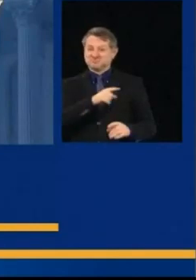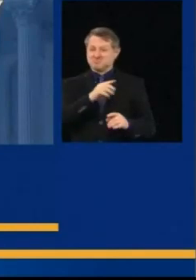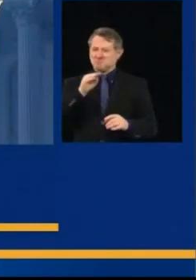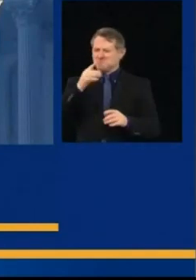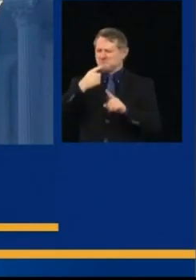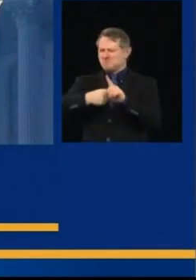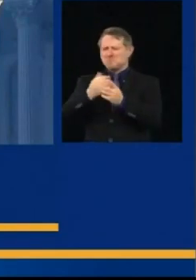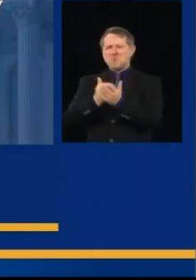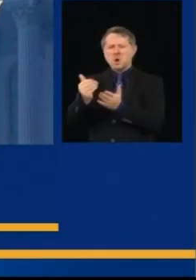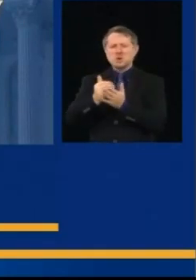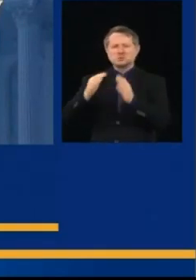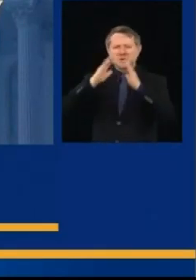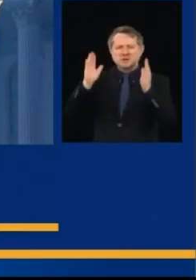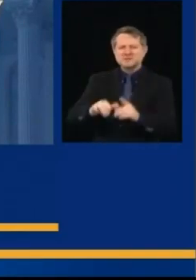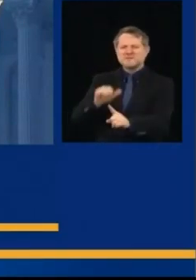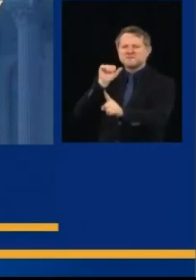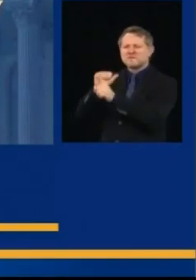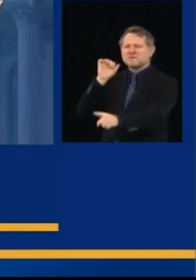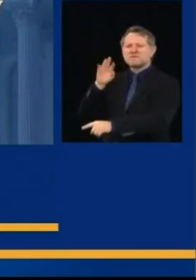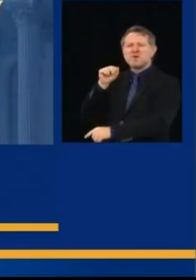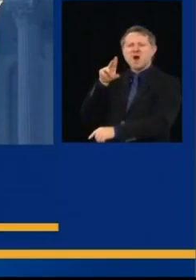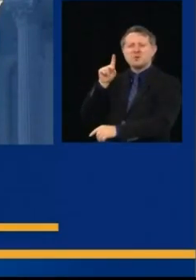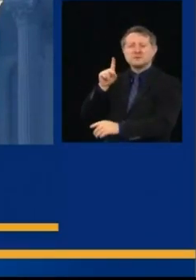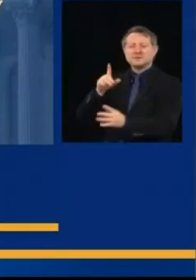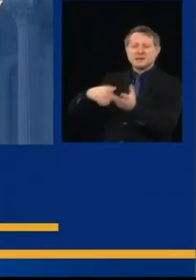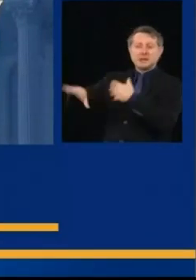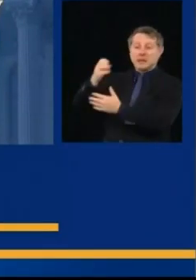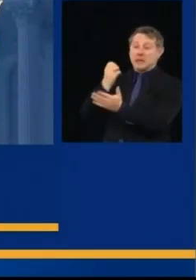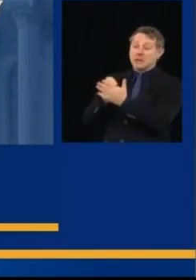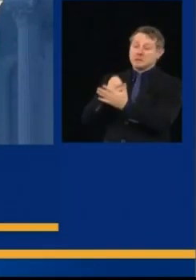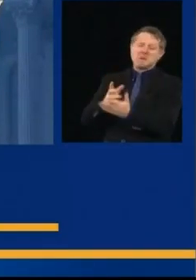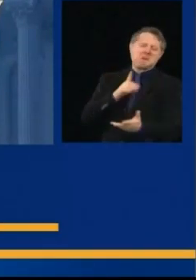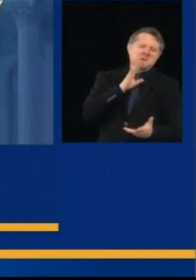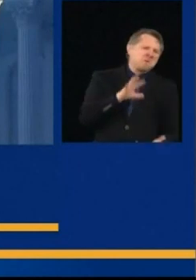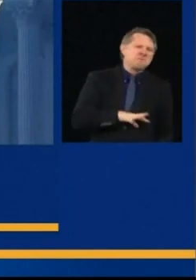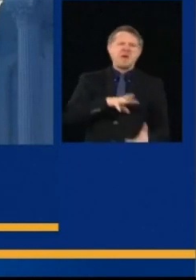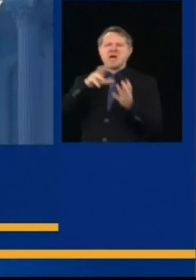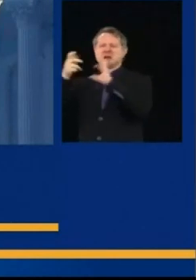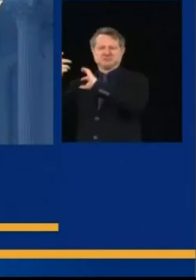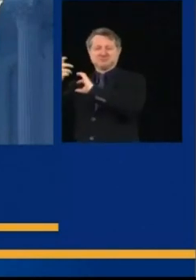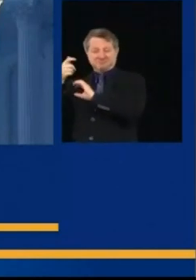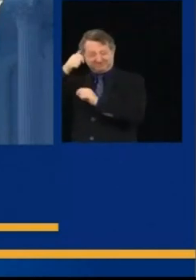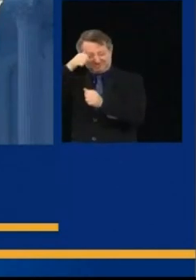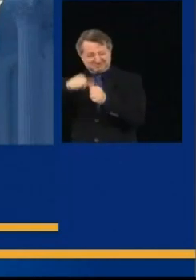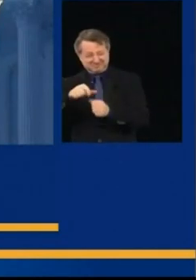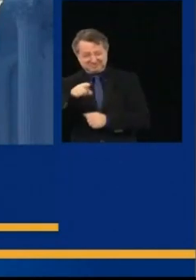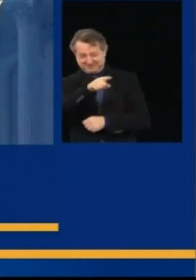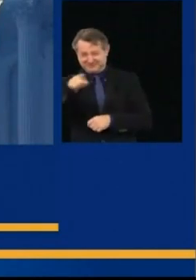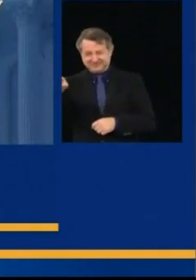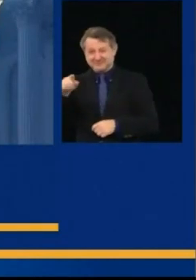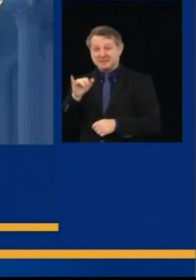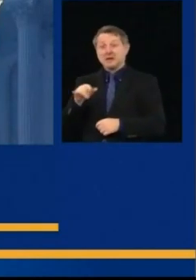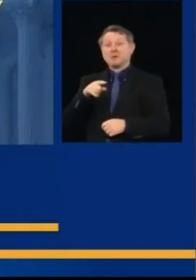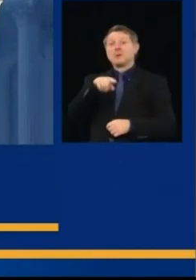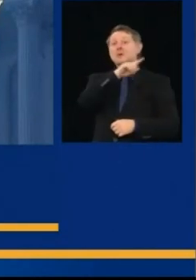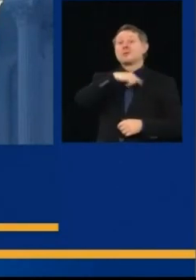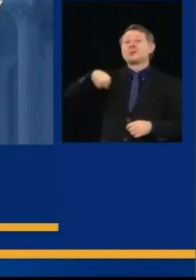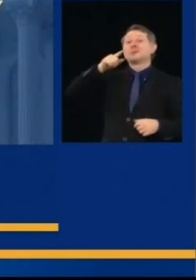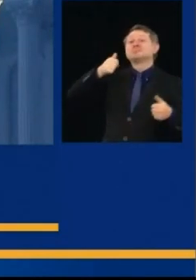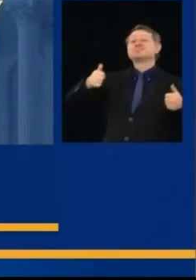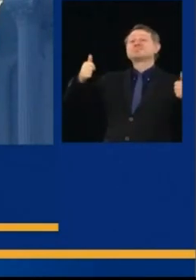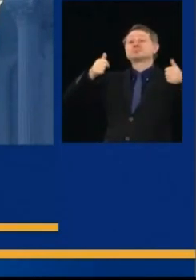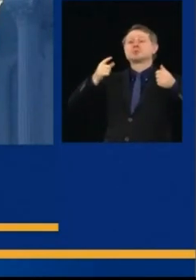fraud economic catastrophe, right? And we bailed out the